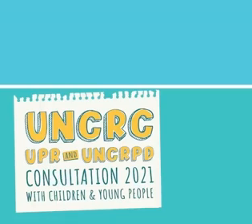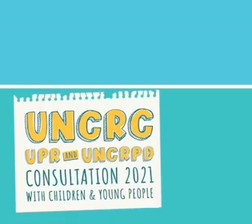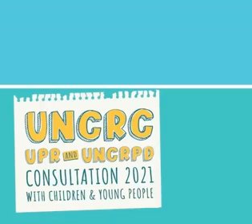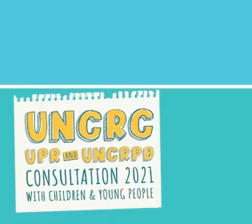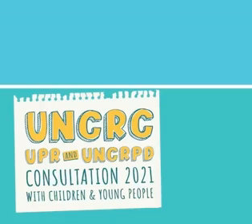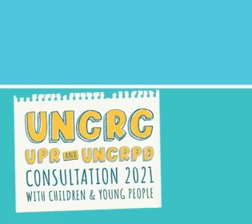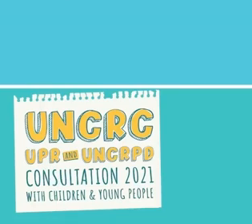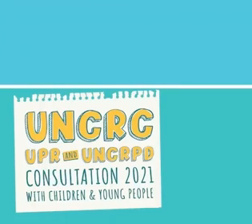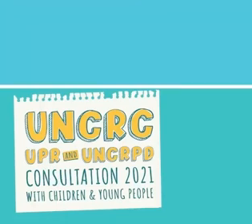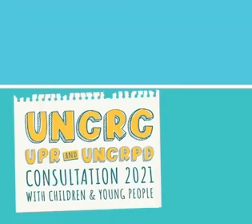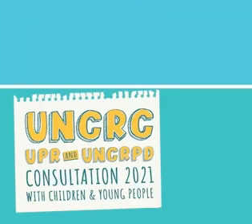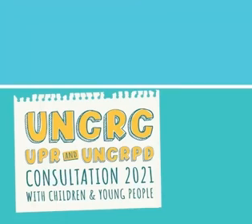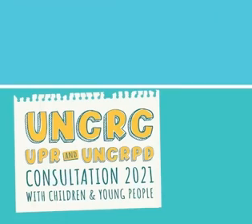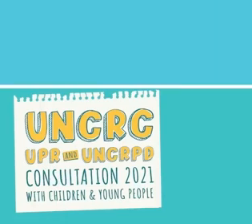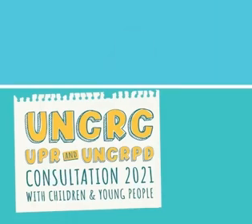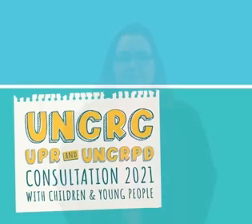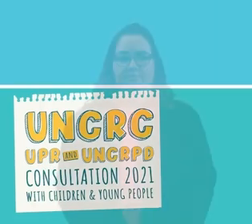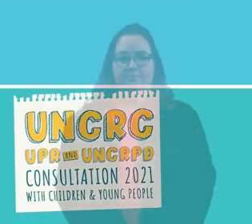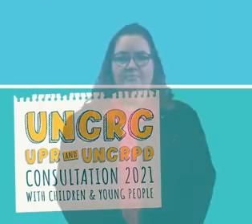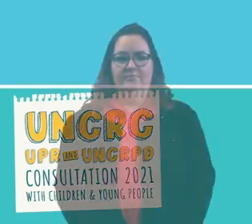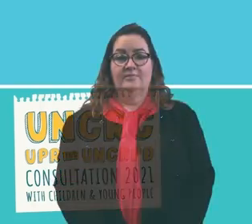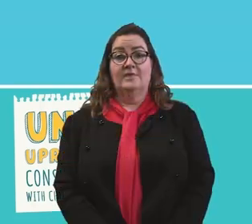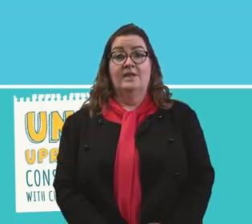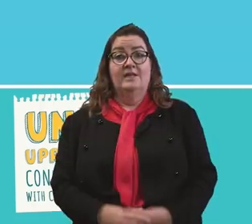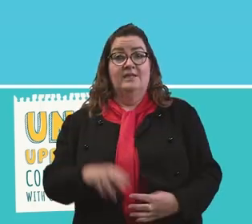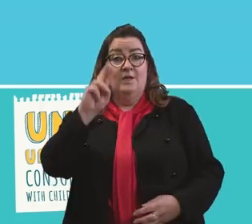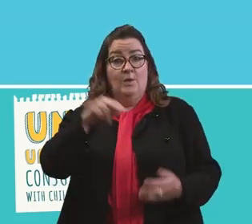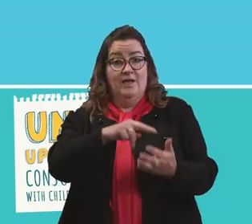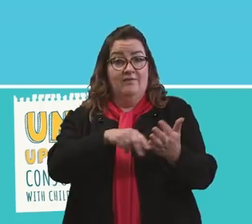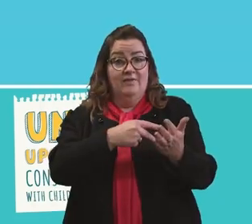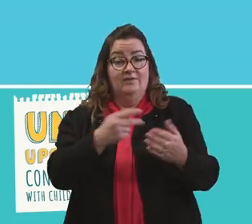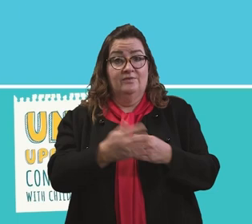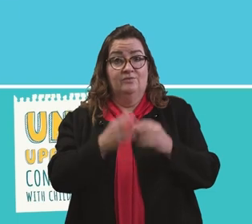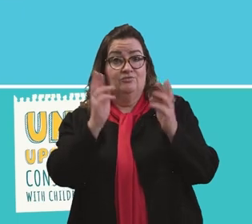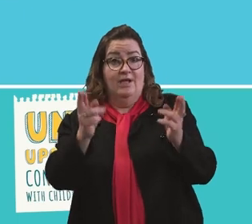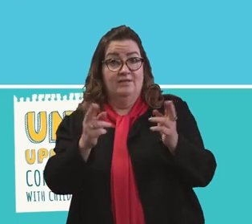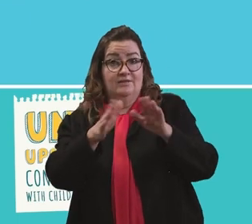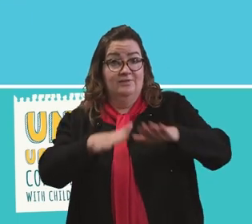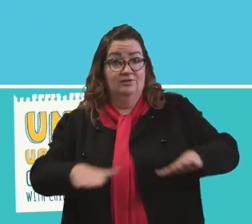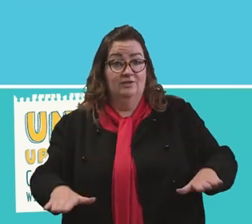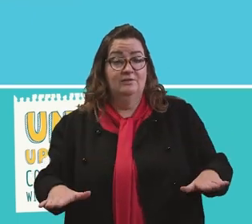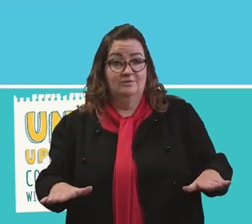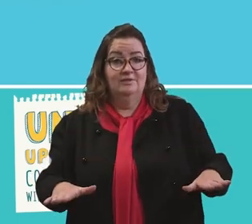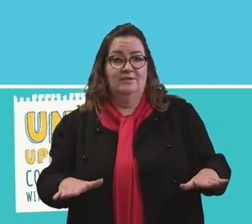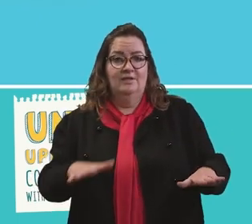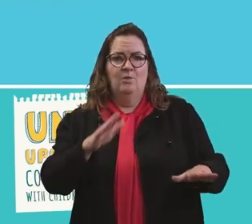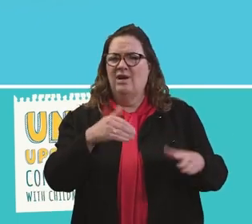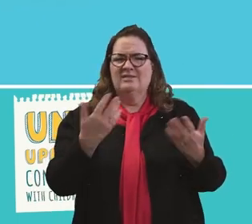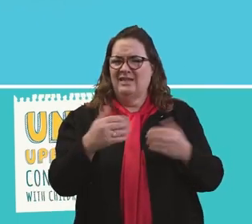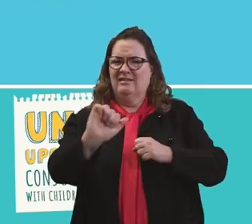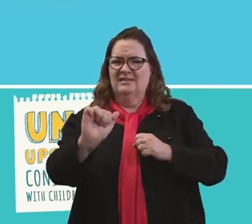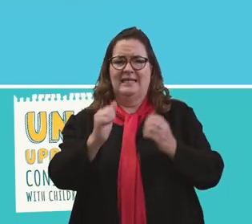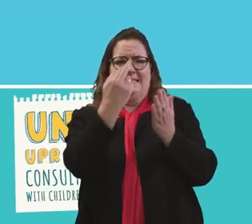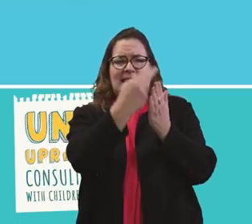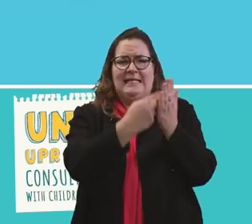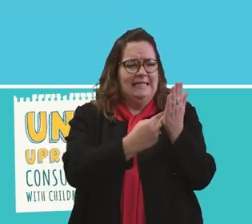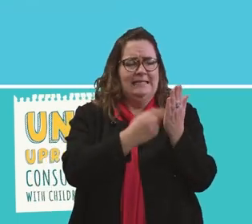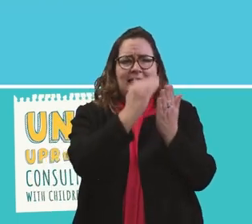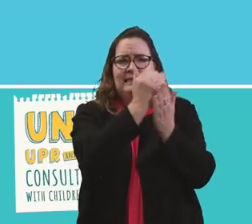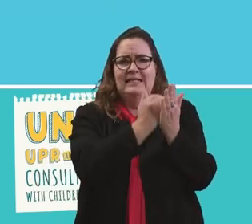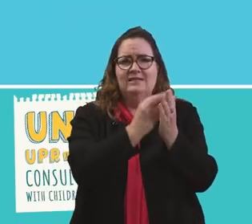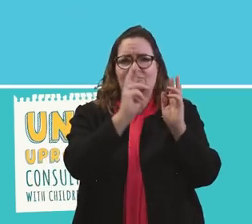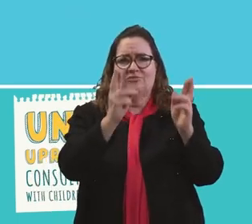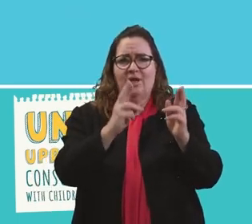The UN Convention on the Rights of the Child. The UN Convention on the Rights of the Child is a list of rights for every child